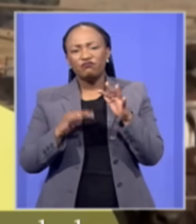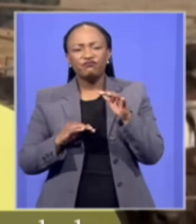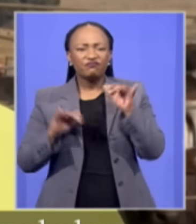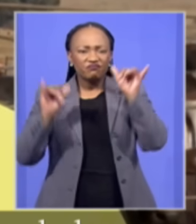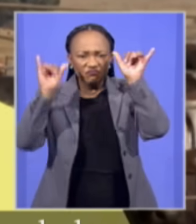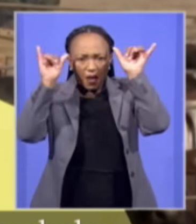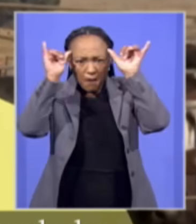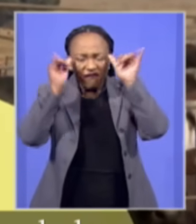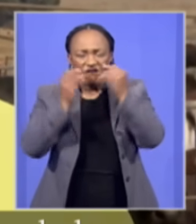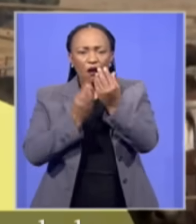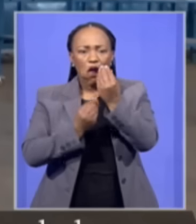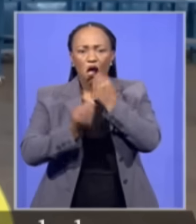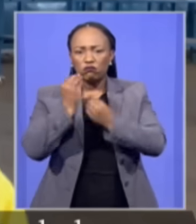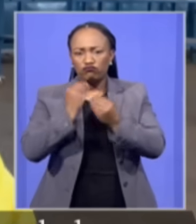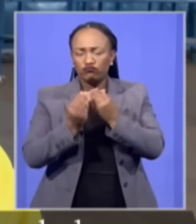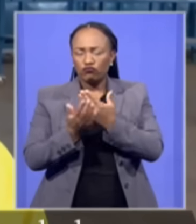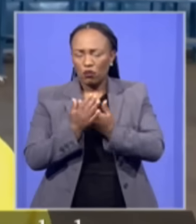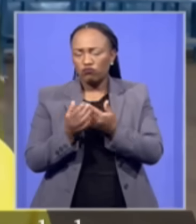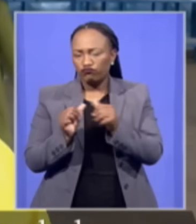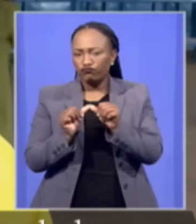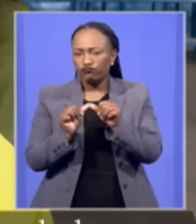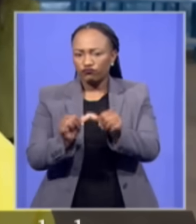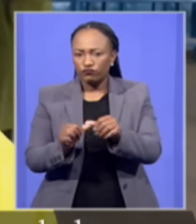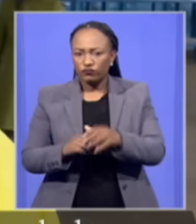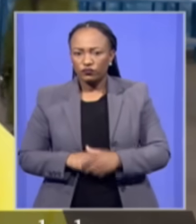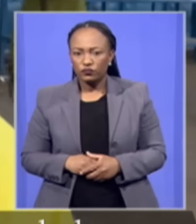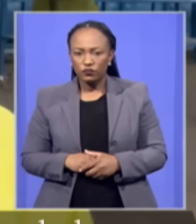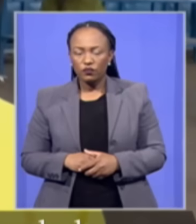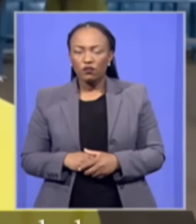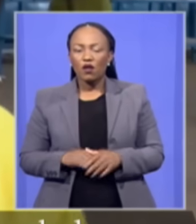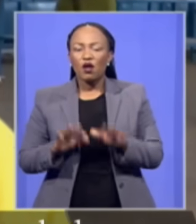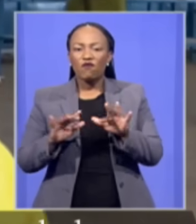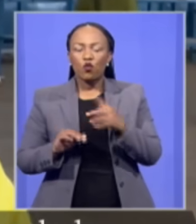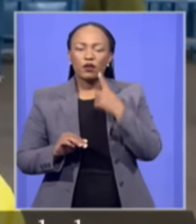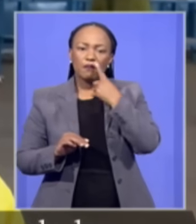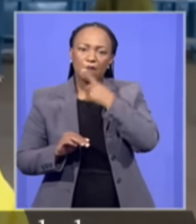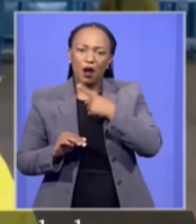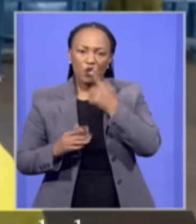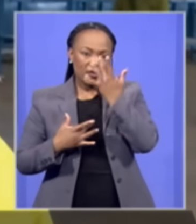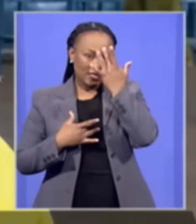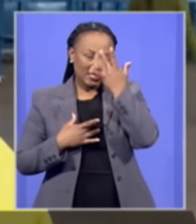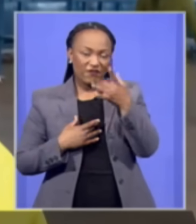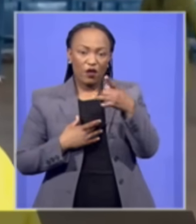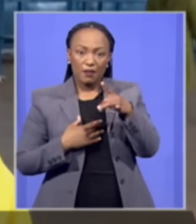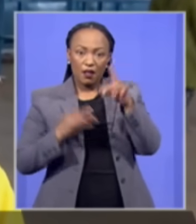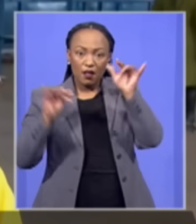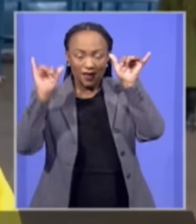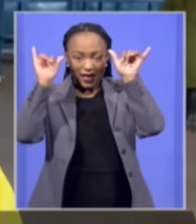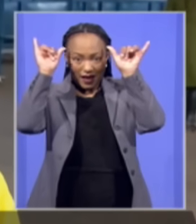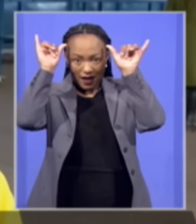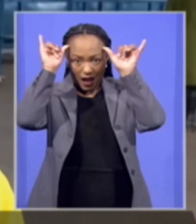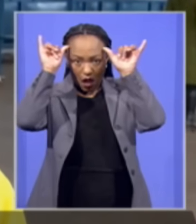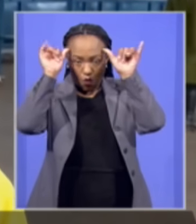that we produce here in South Africa. Re shebane le issue ya foot and mouth disease because dikgomo tse ngata mo Gauteng and